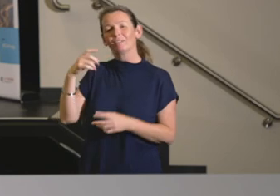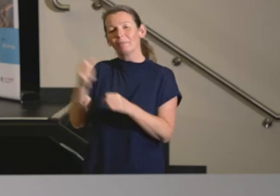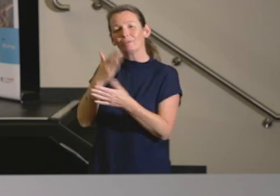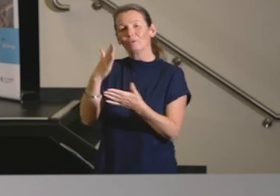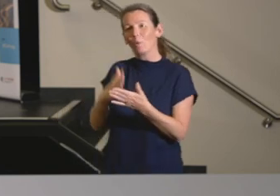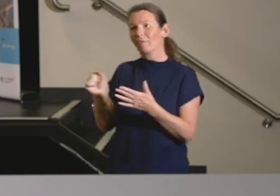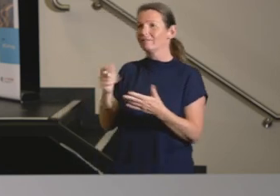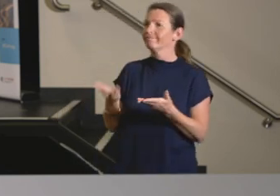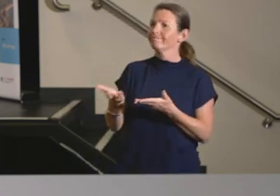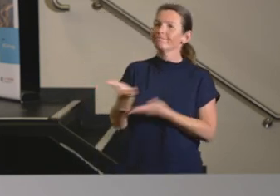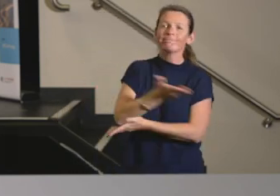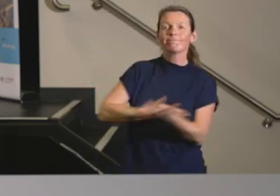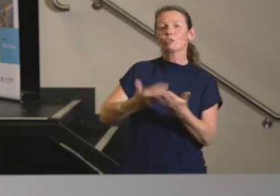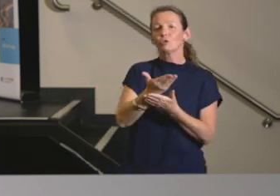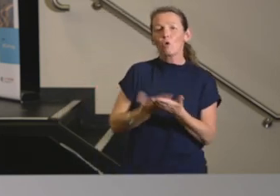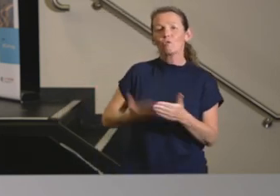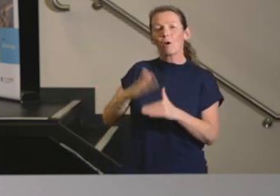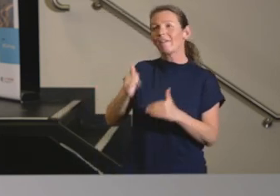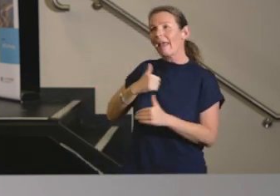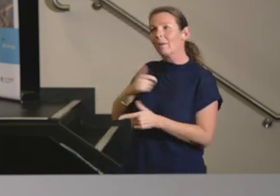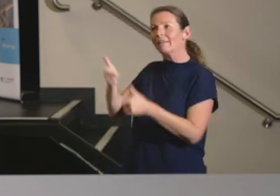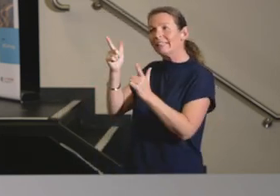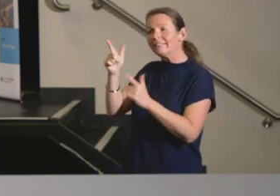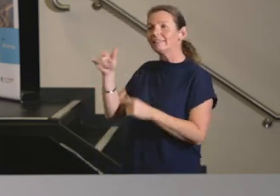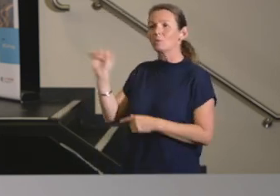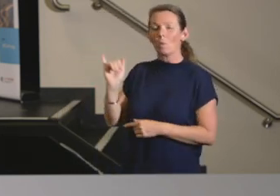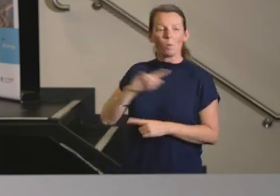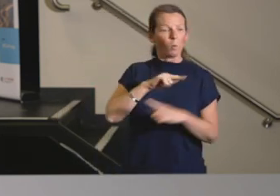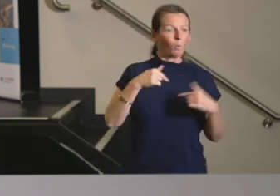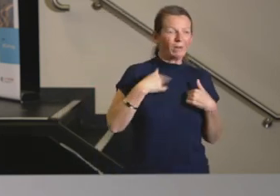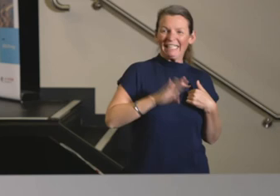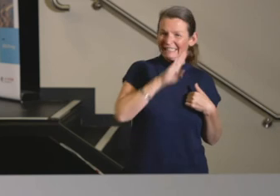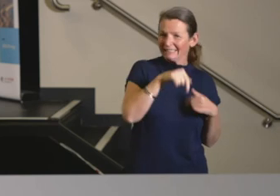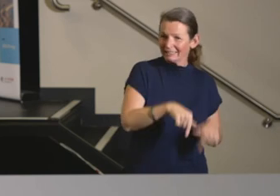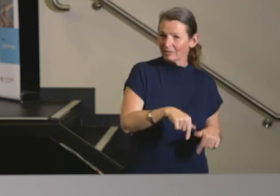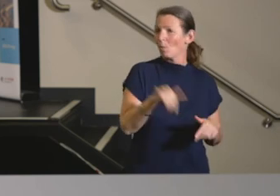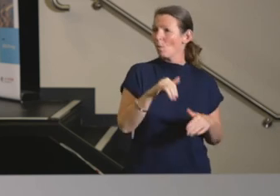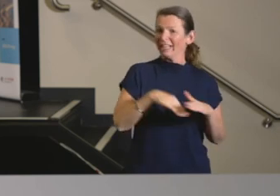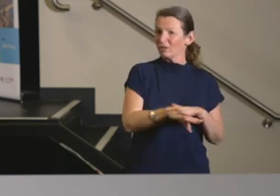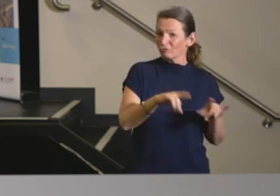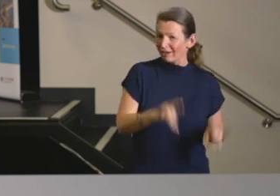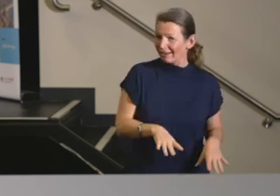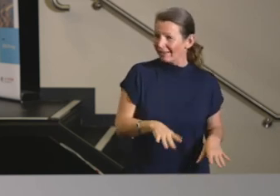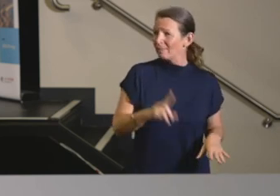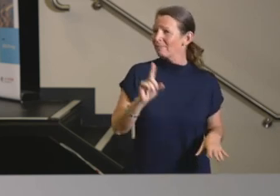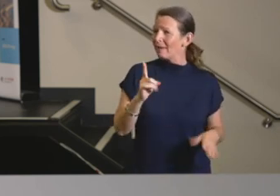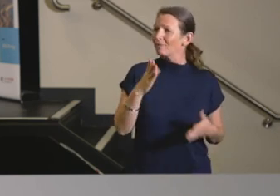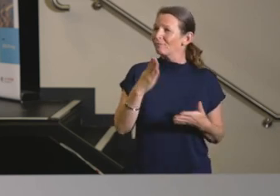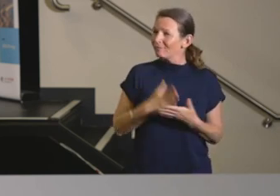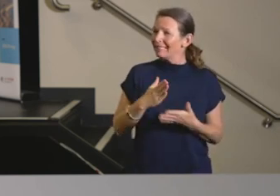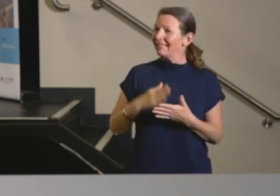that this narrative around our leaders or us needing assistance from Australia or just, it really is just